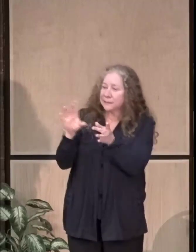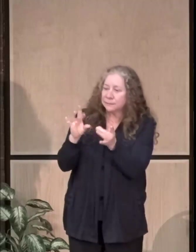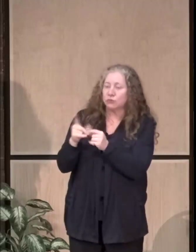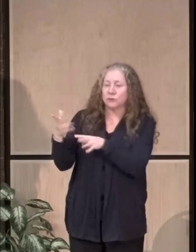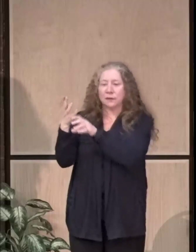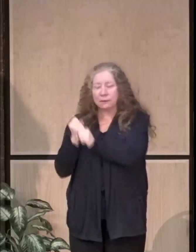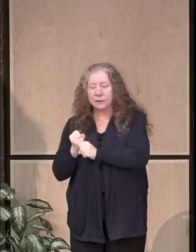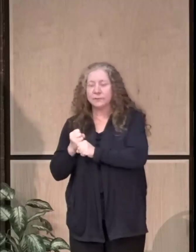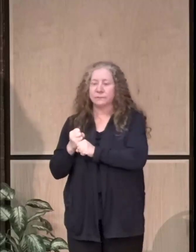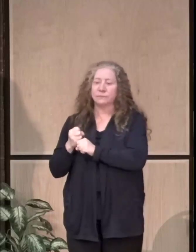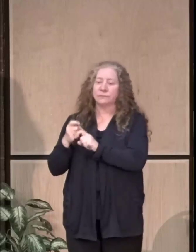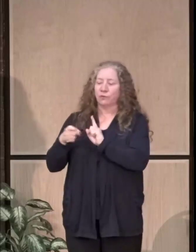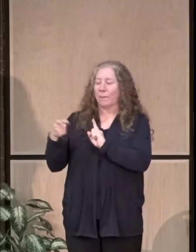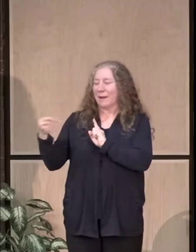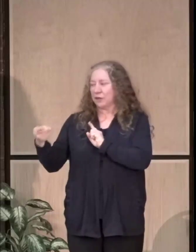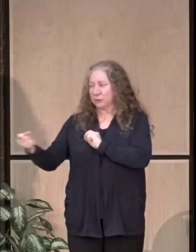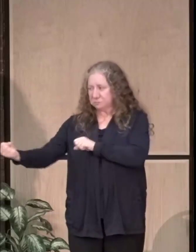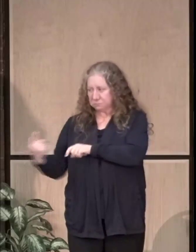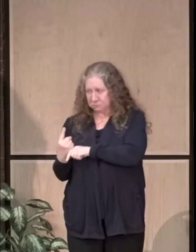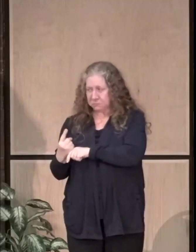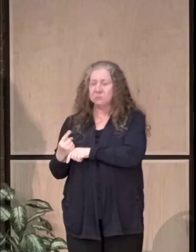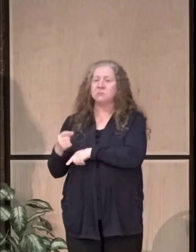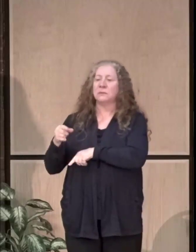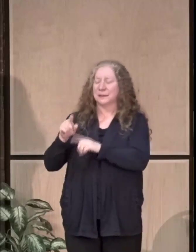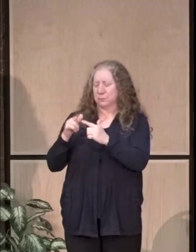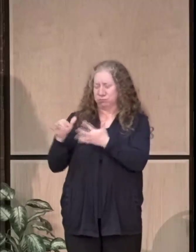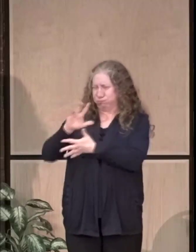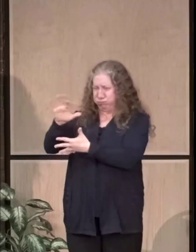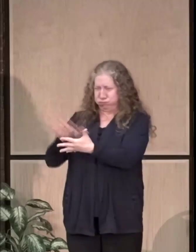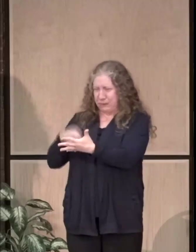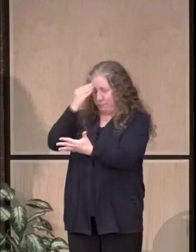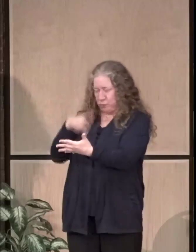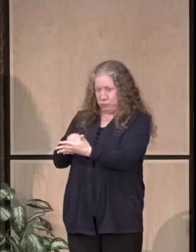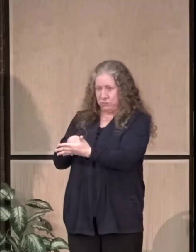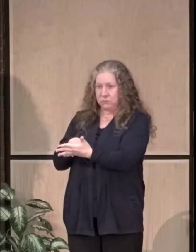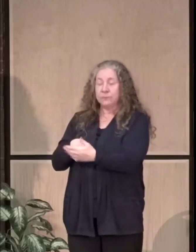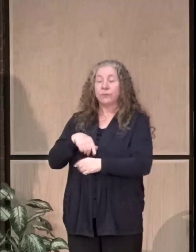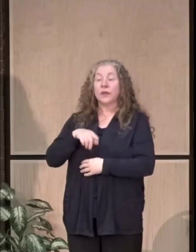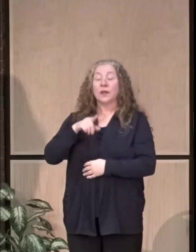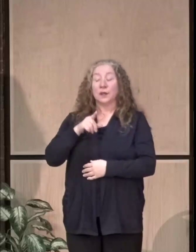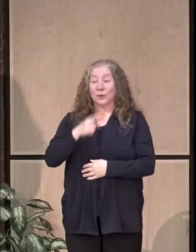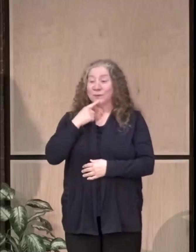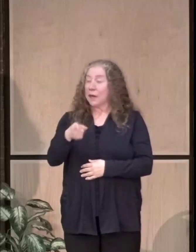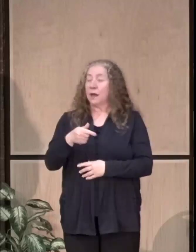from Sergeant Hodgson, et cetera, et cetera. I think you testified that you